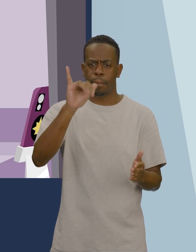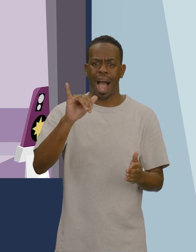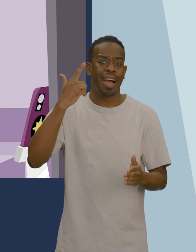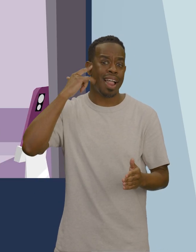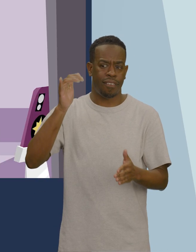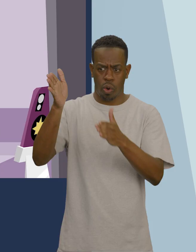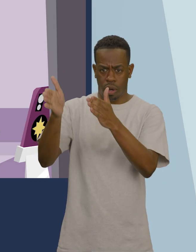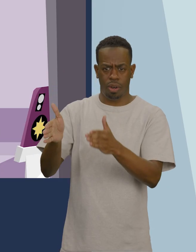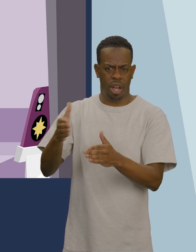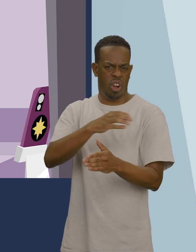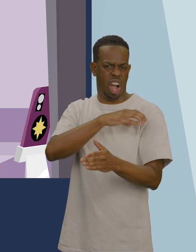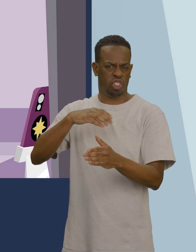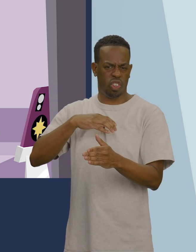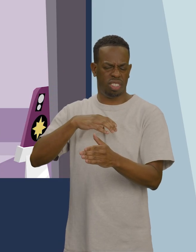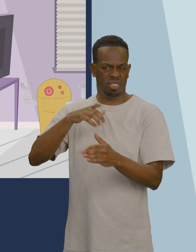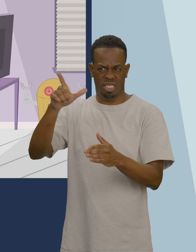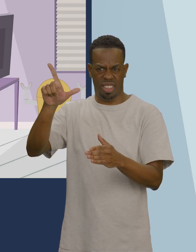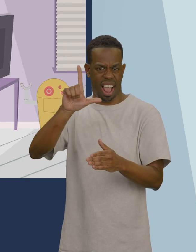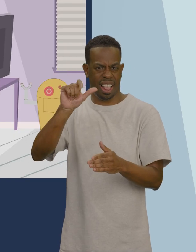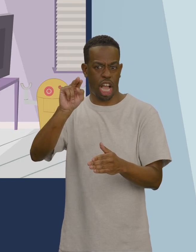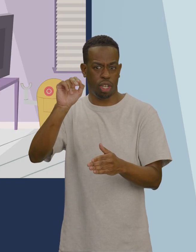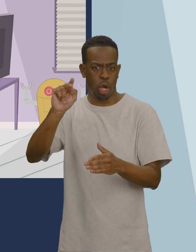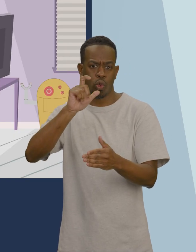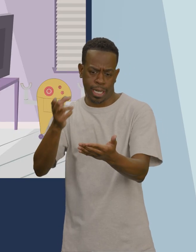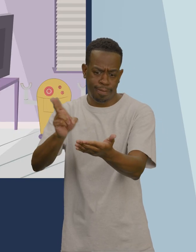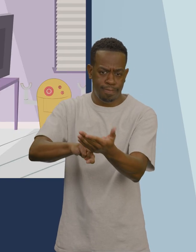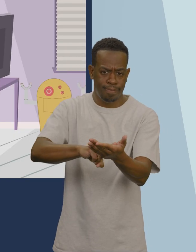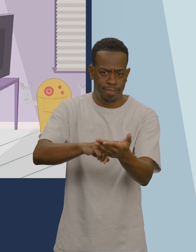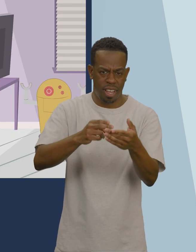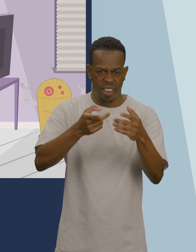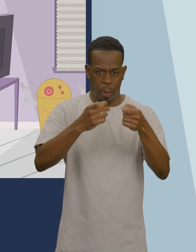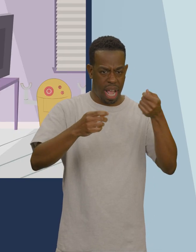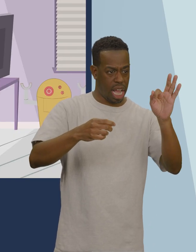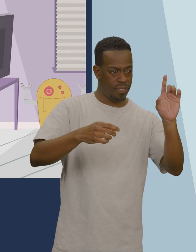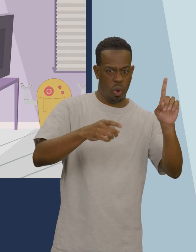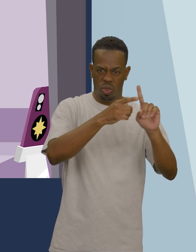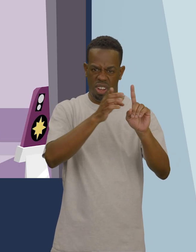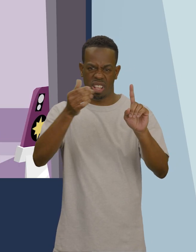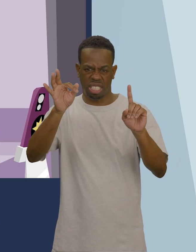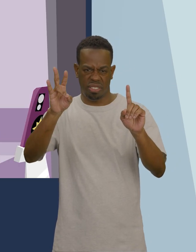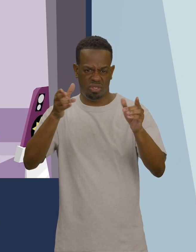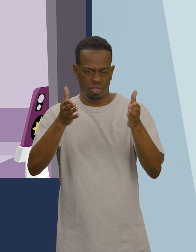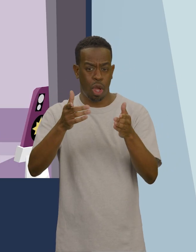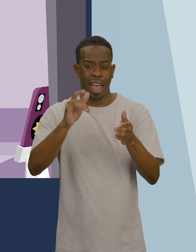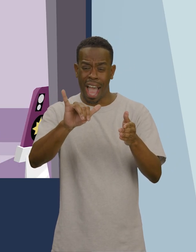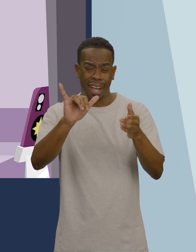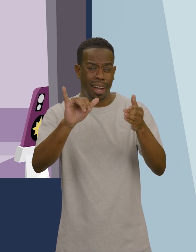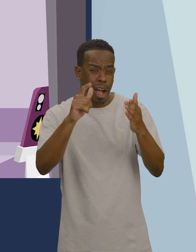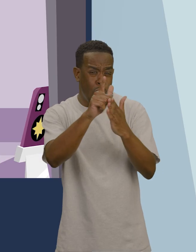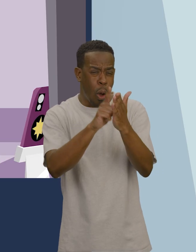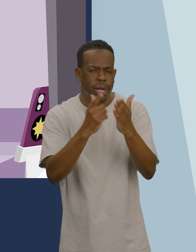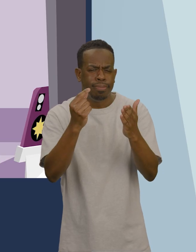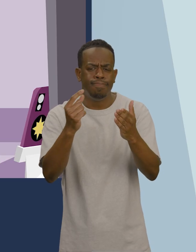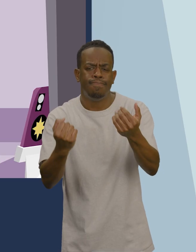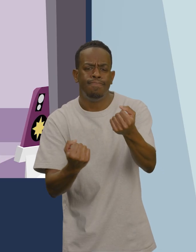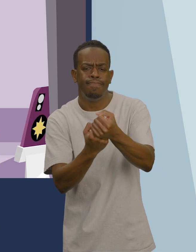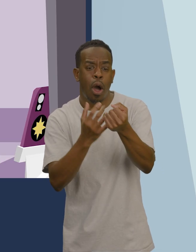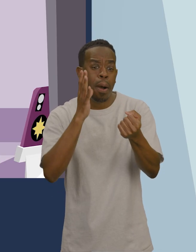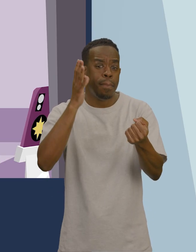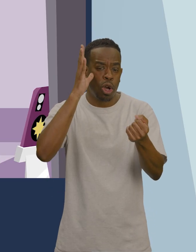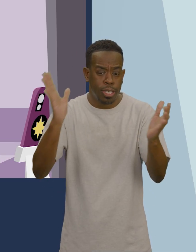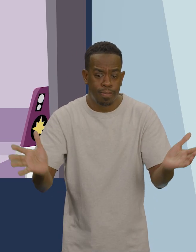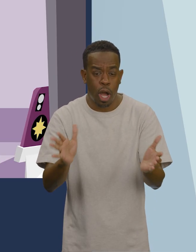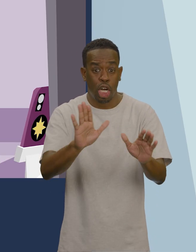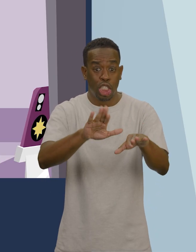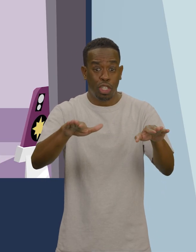California Assemblyman Frank D. Lanterman, who served from 1951 through 1978. The act was the result of advocacy by parents who wanted